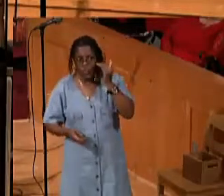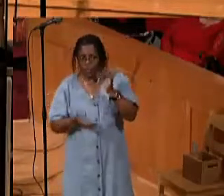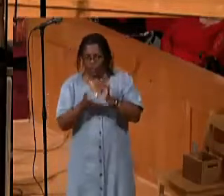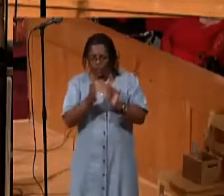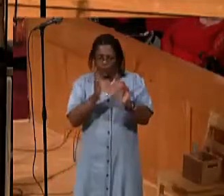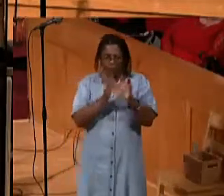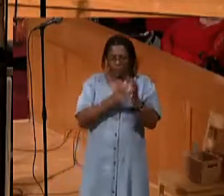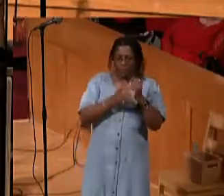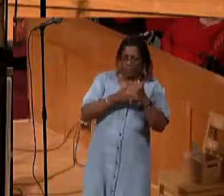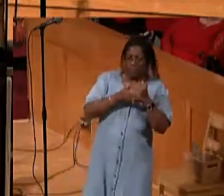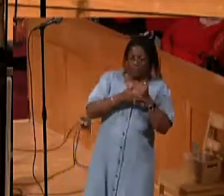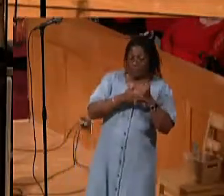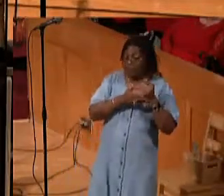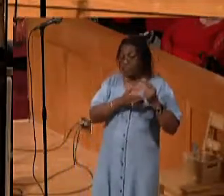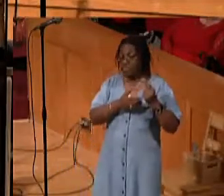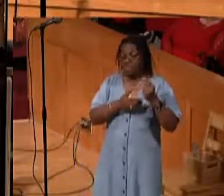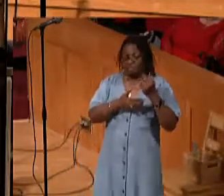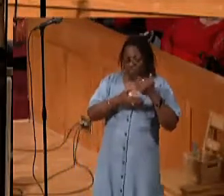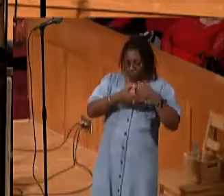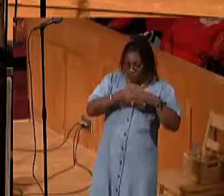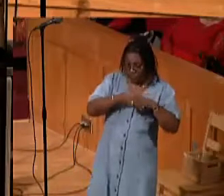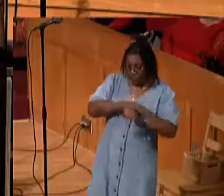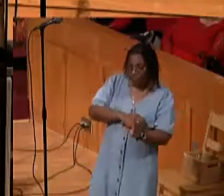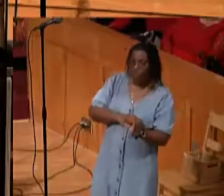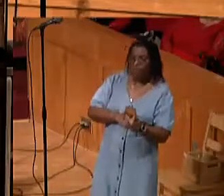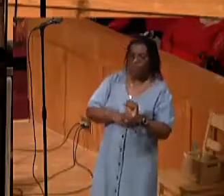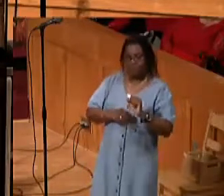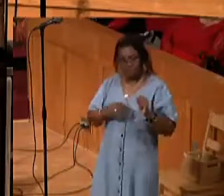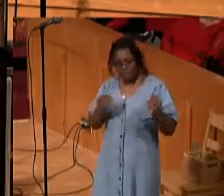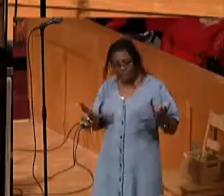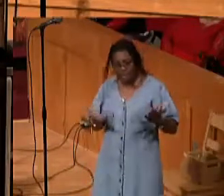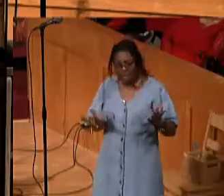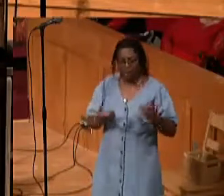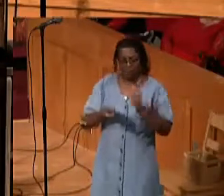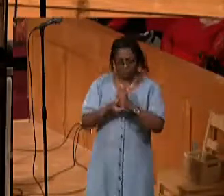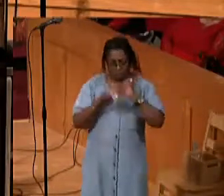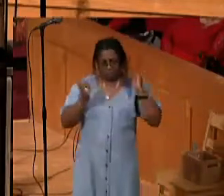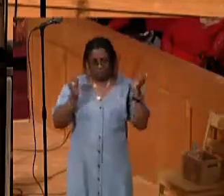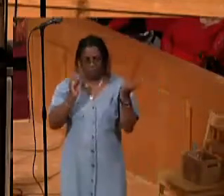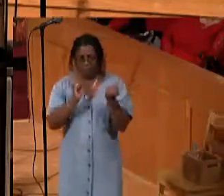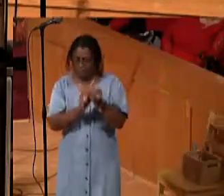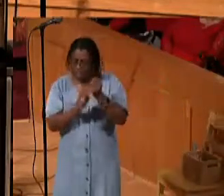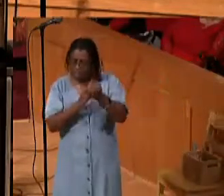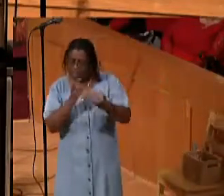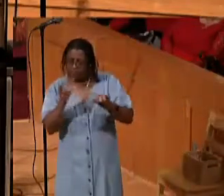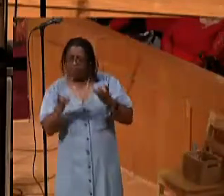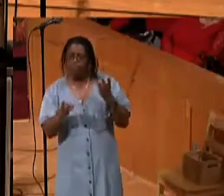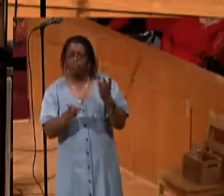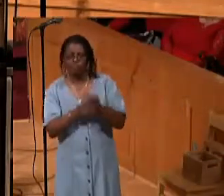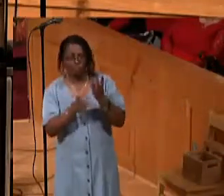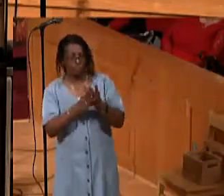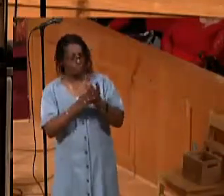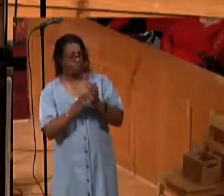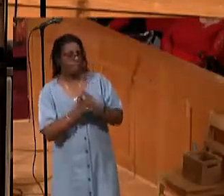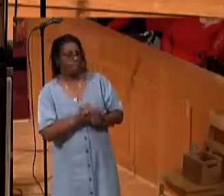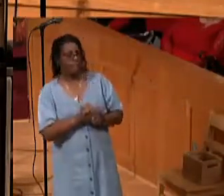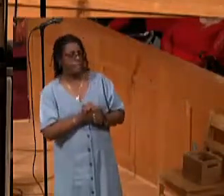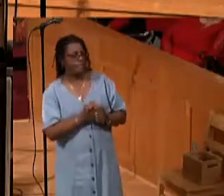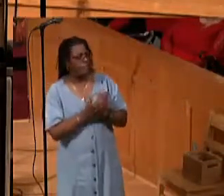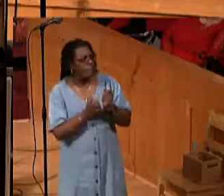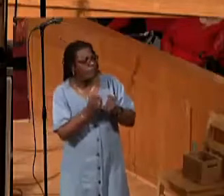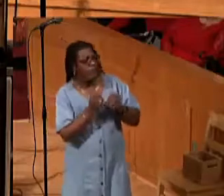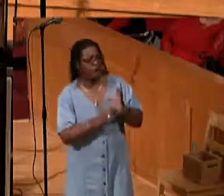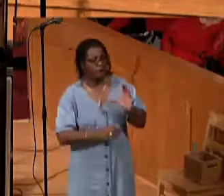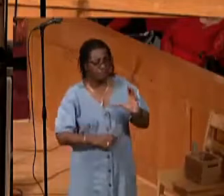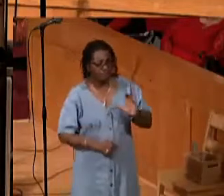life. In those movies I talked about earlier, the main character often goes through some sort of transformation.